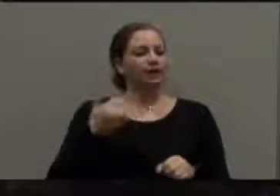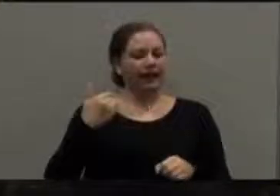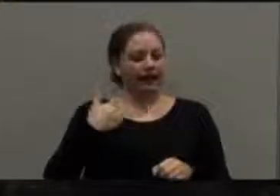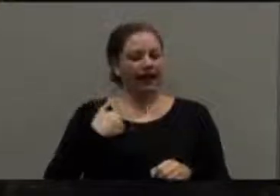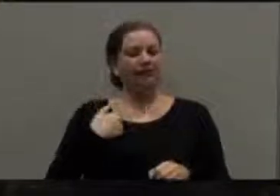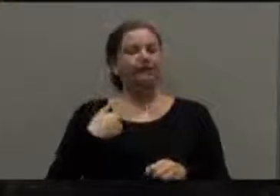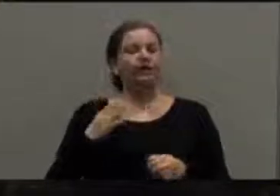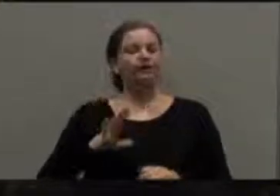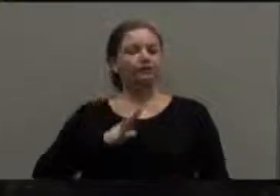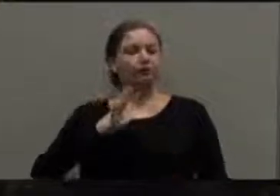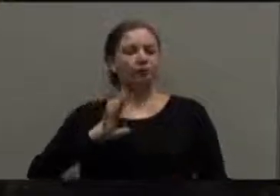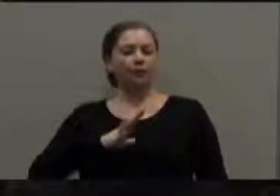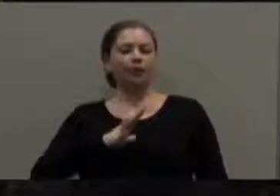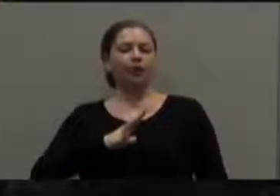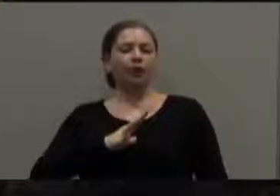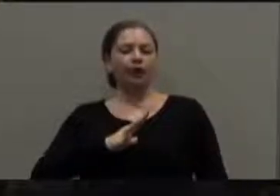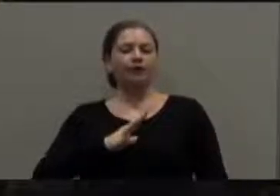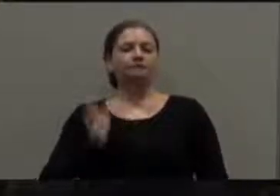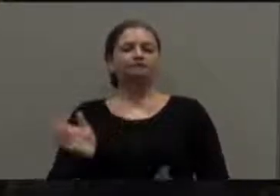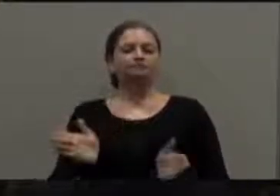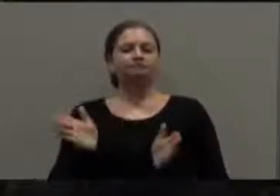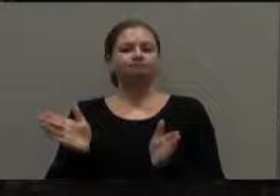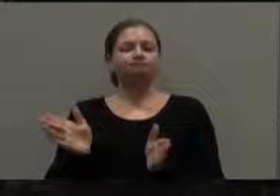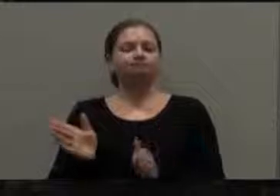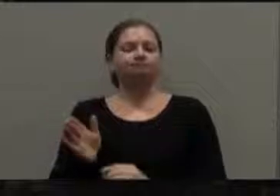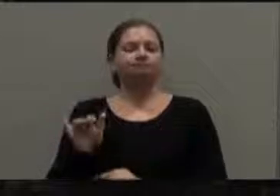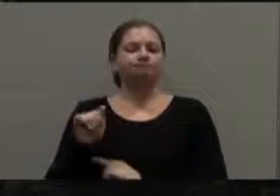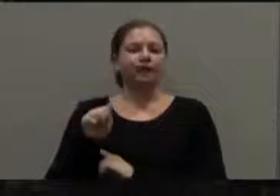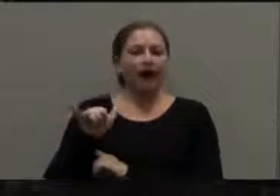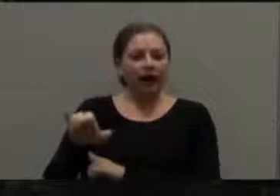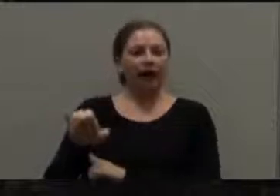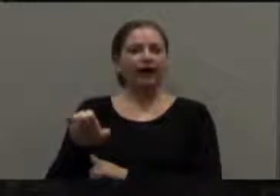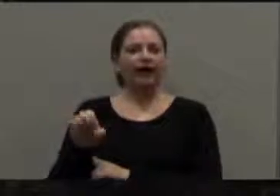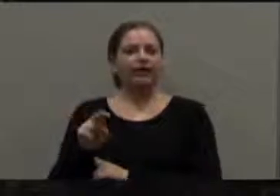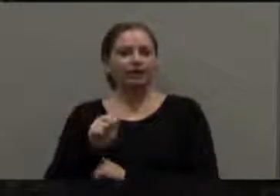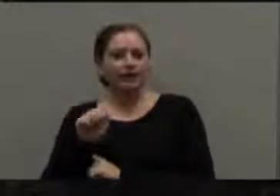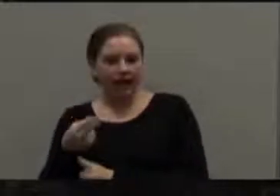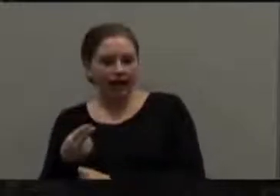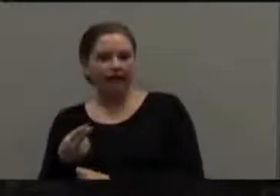that manner and take a vote on how we're going to vote.